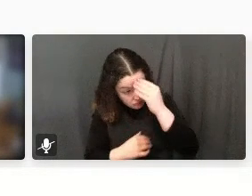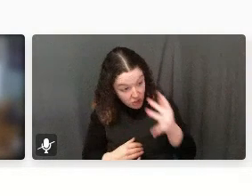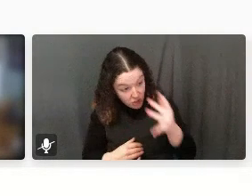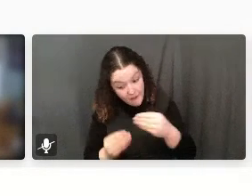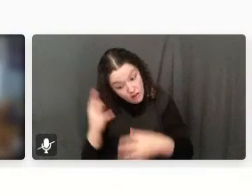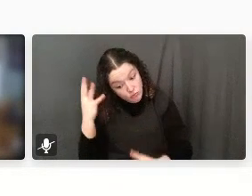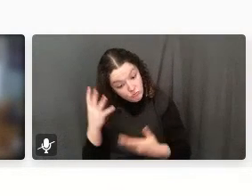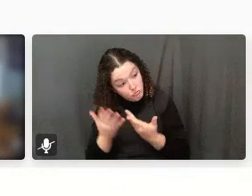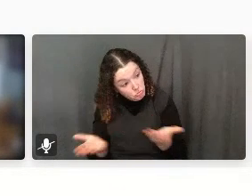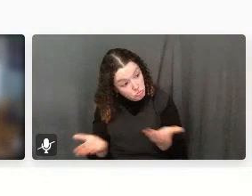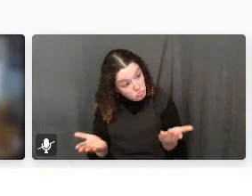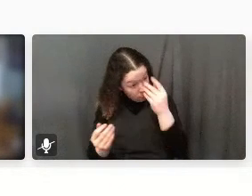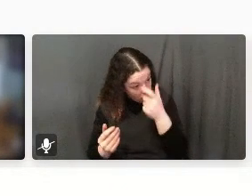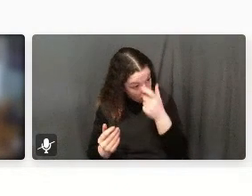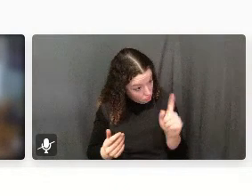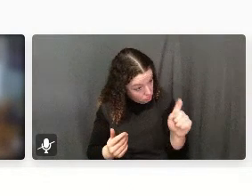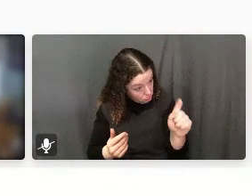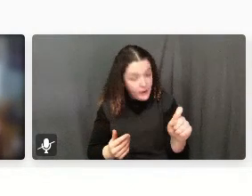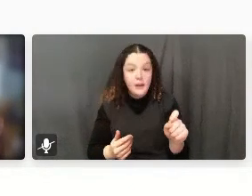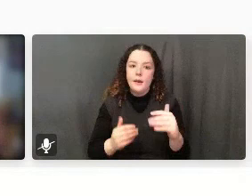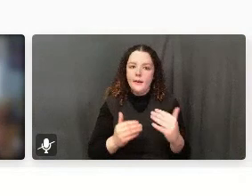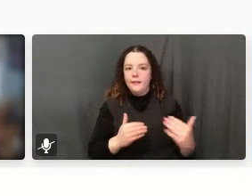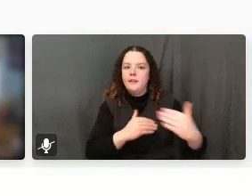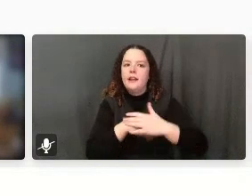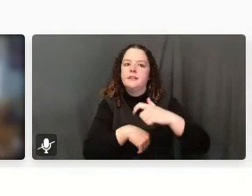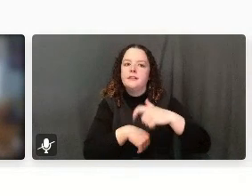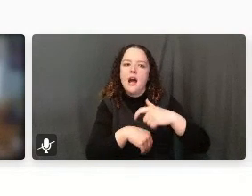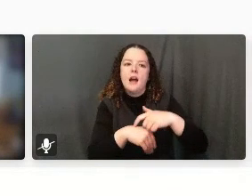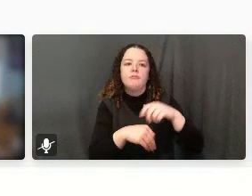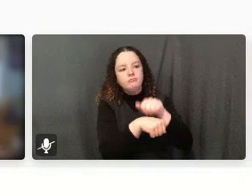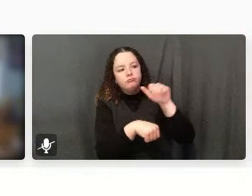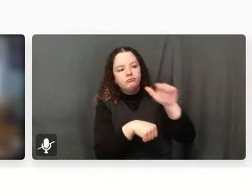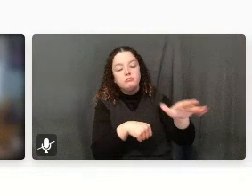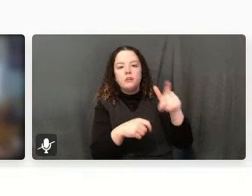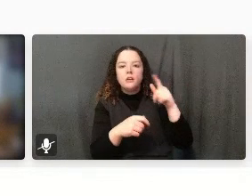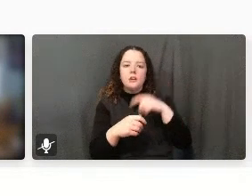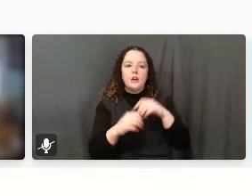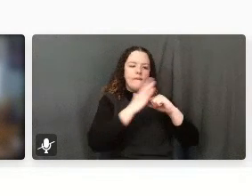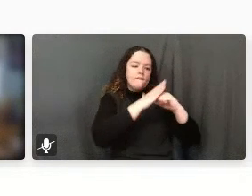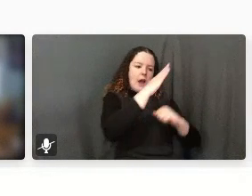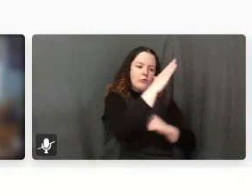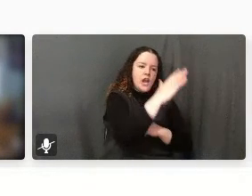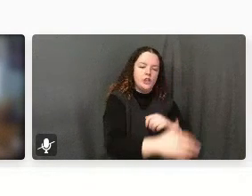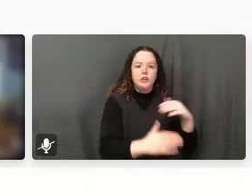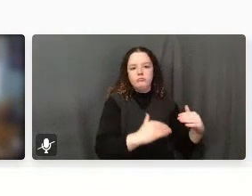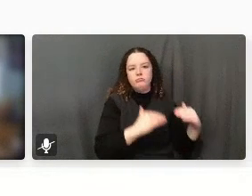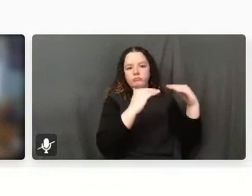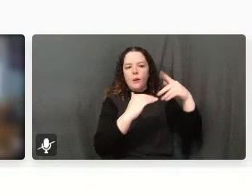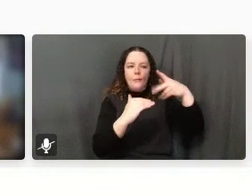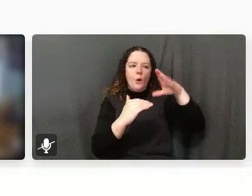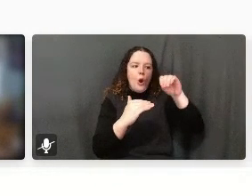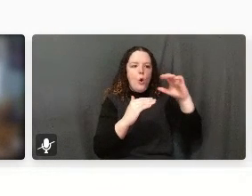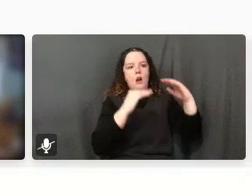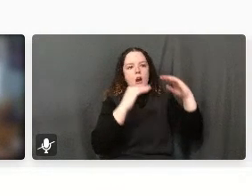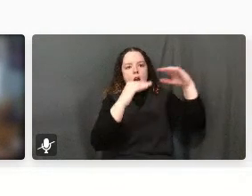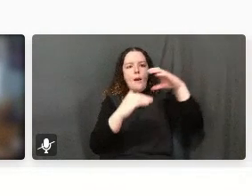have information about our individual plans from Foundation, Pro, Power AI, Enterprise to help people decide what plan